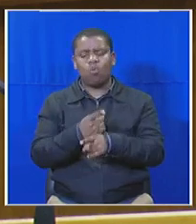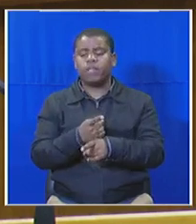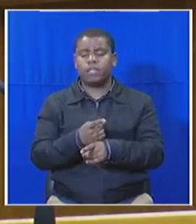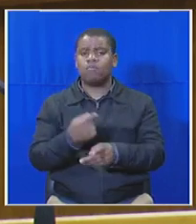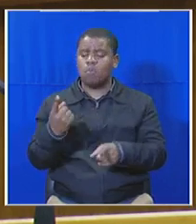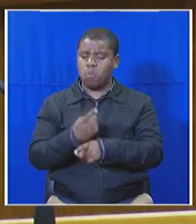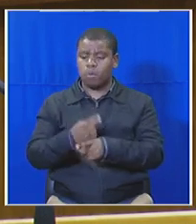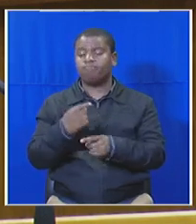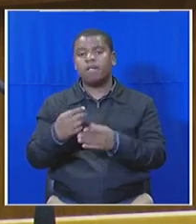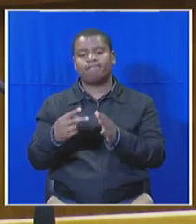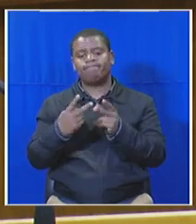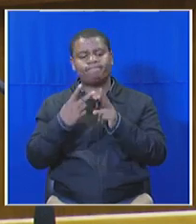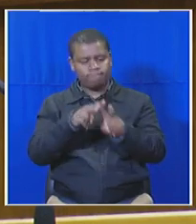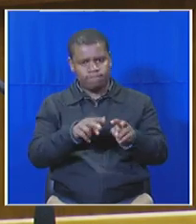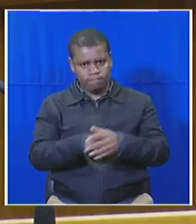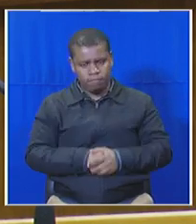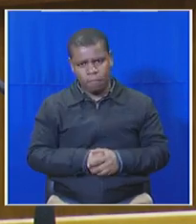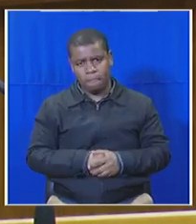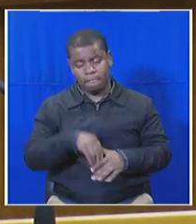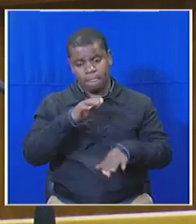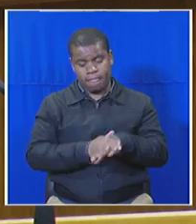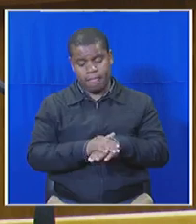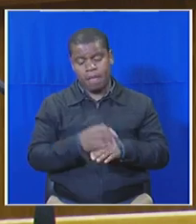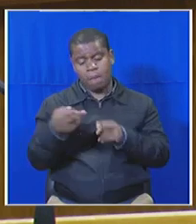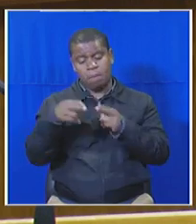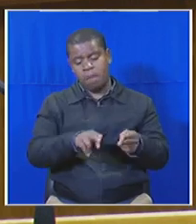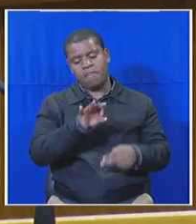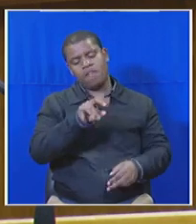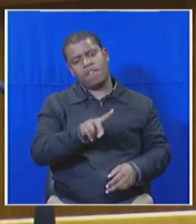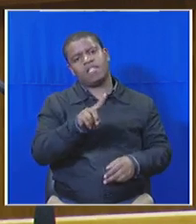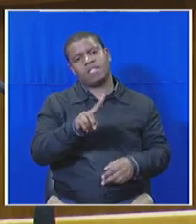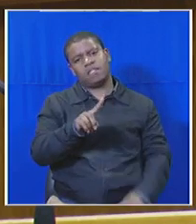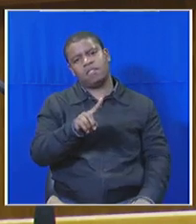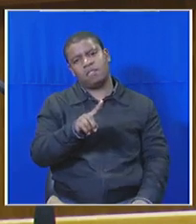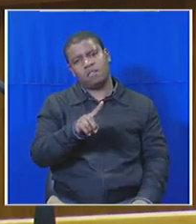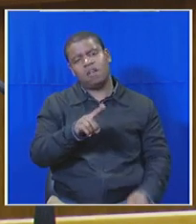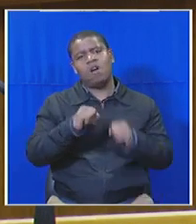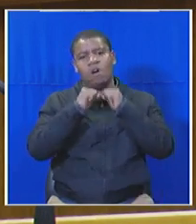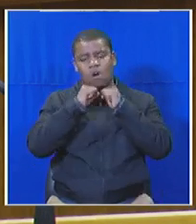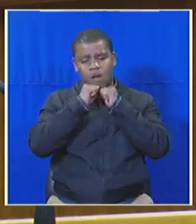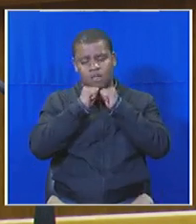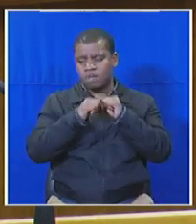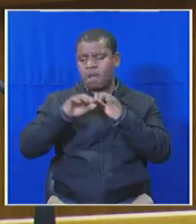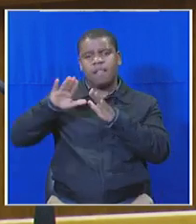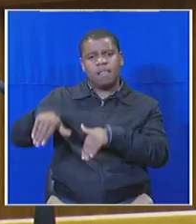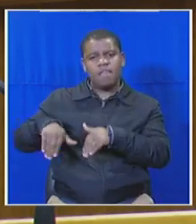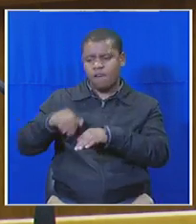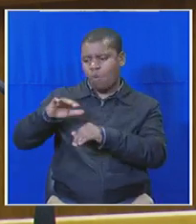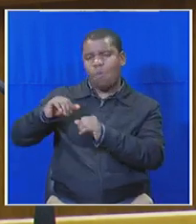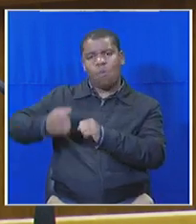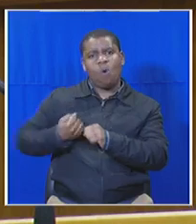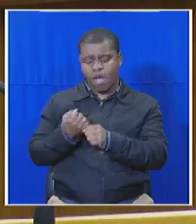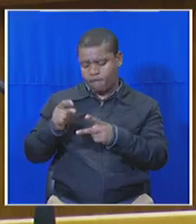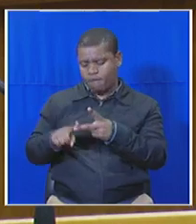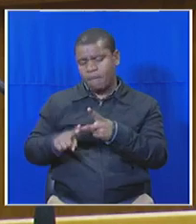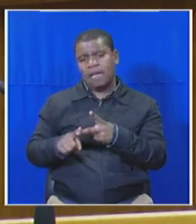many to follow. Sadly, Honorable Mubu passed away on the 31st of August 2015, leaving behind his wife, Nombulelelo, and children